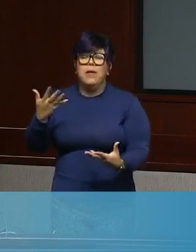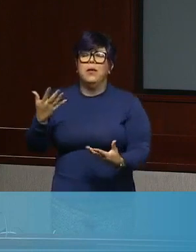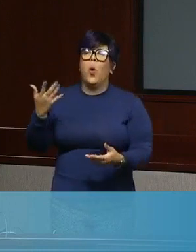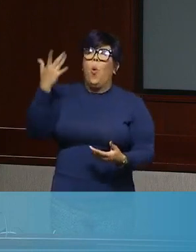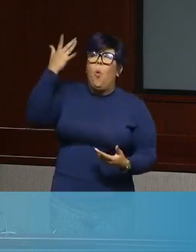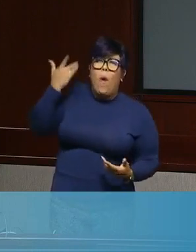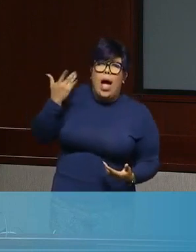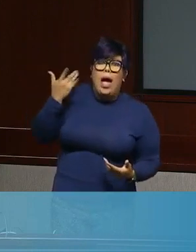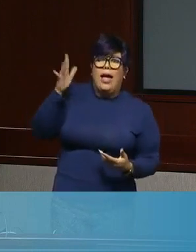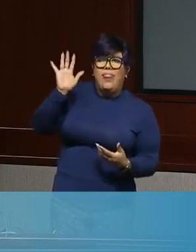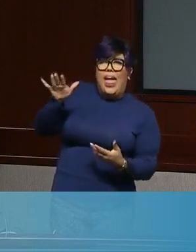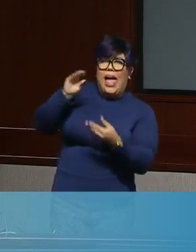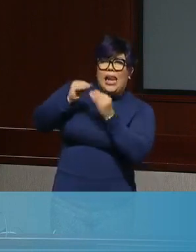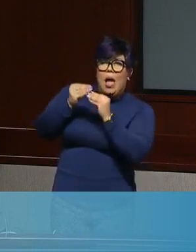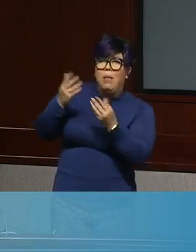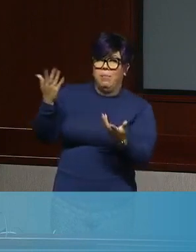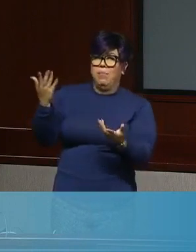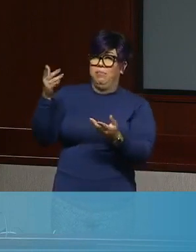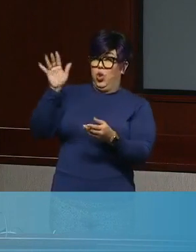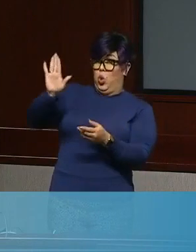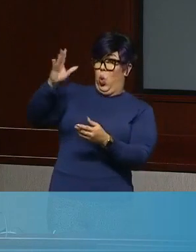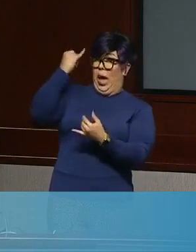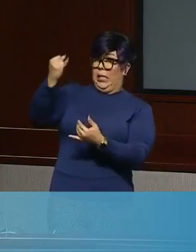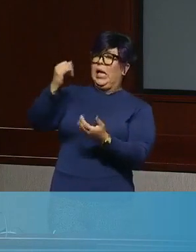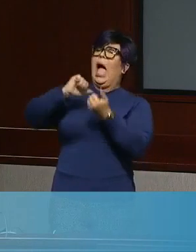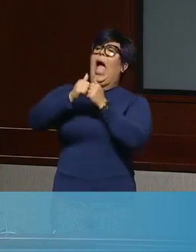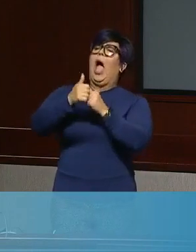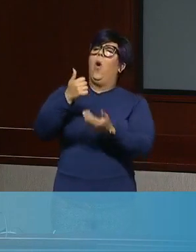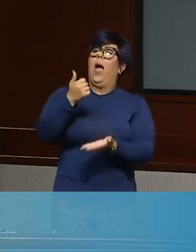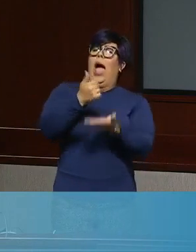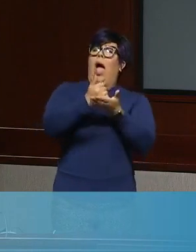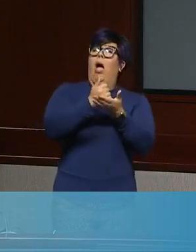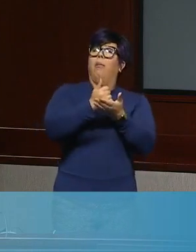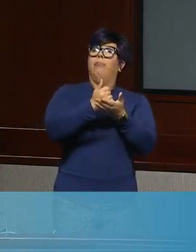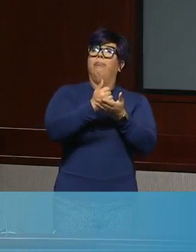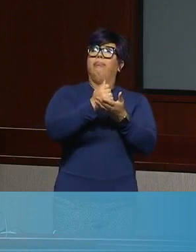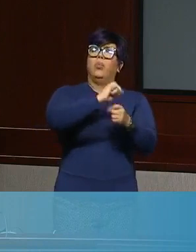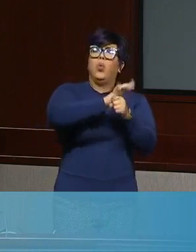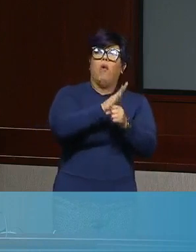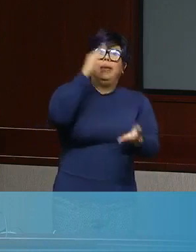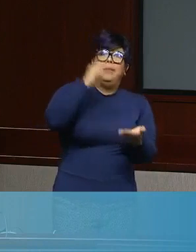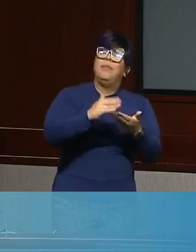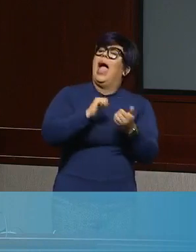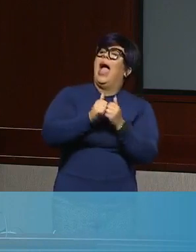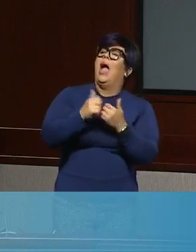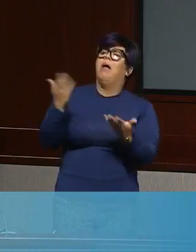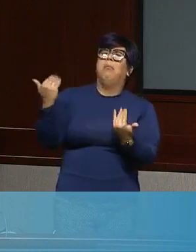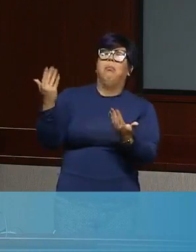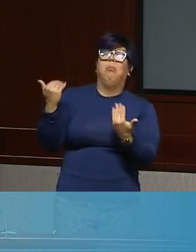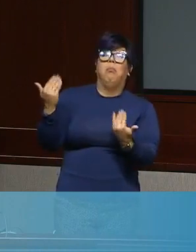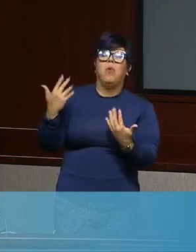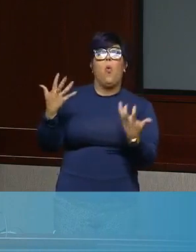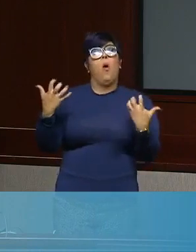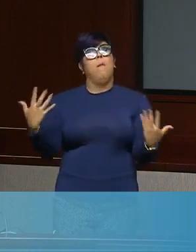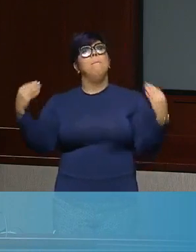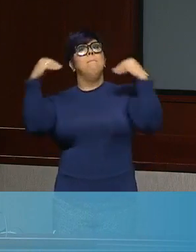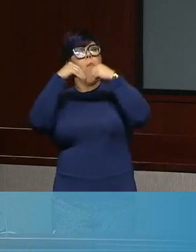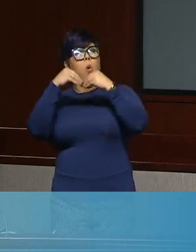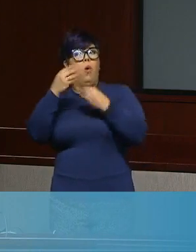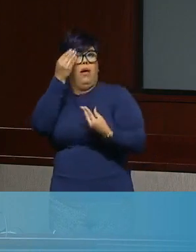link to slowing the spread, stopping COVID-19 in our communities is. We need a better understanding of that.